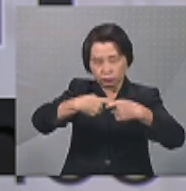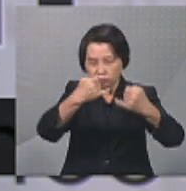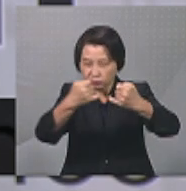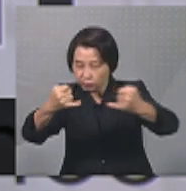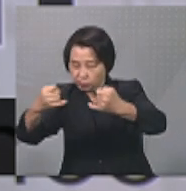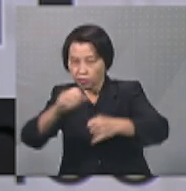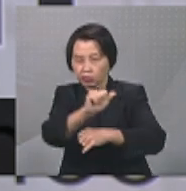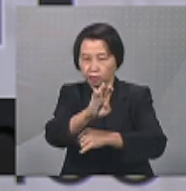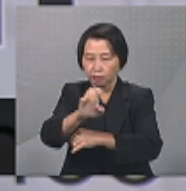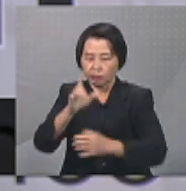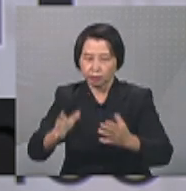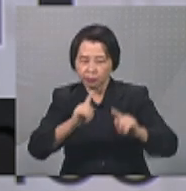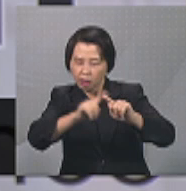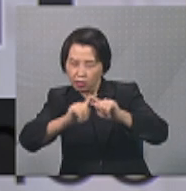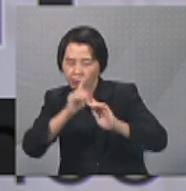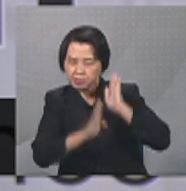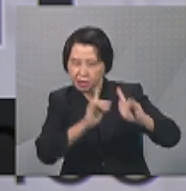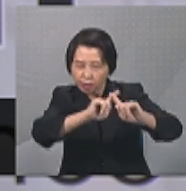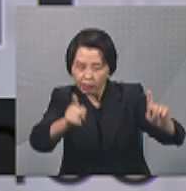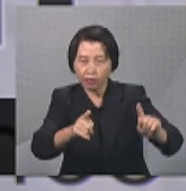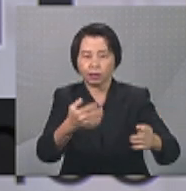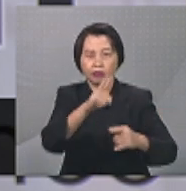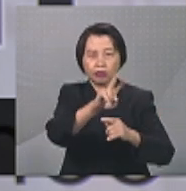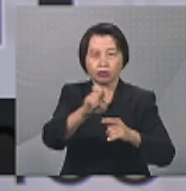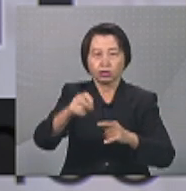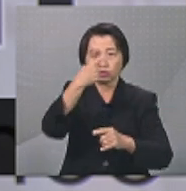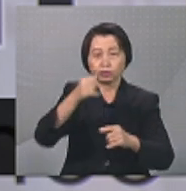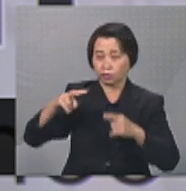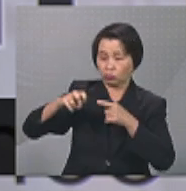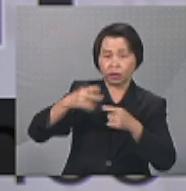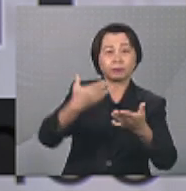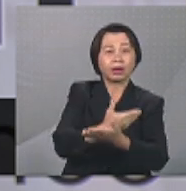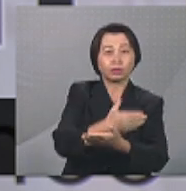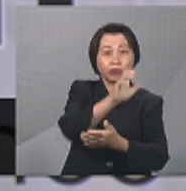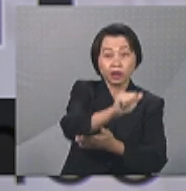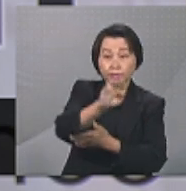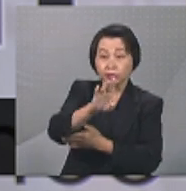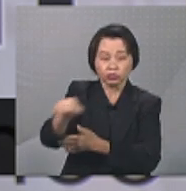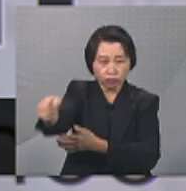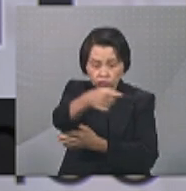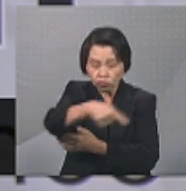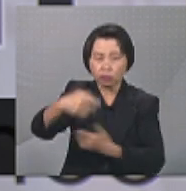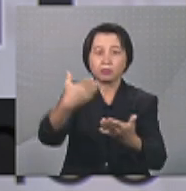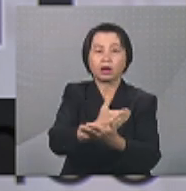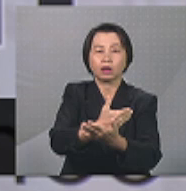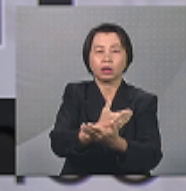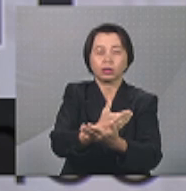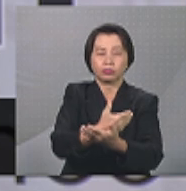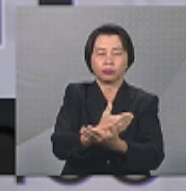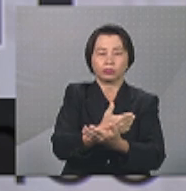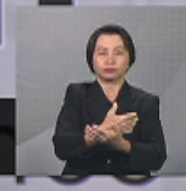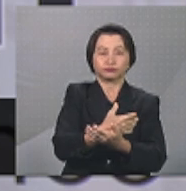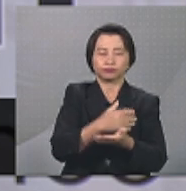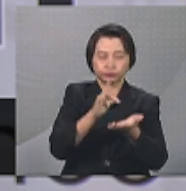the behavior is different, because it's a new virus for and the diagnosis as well as the